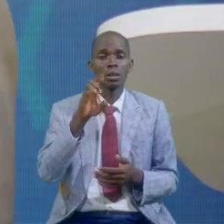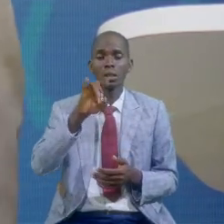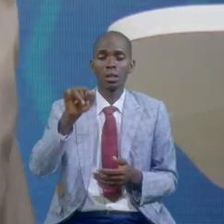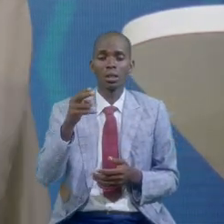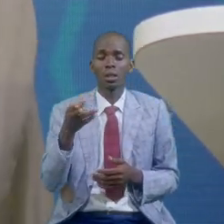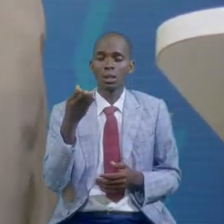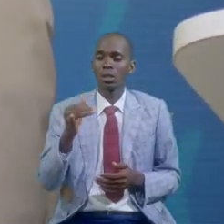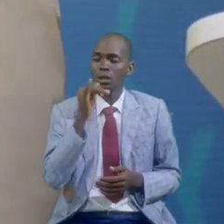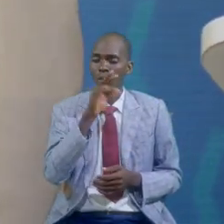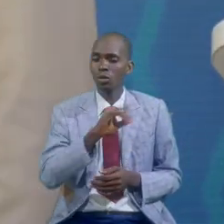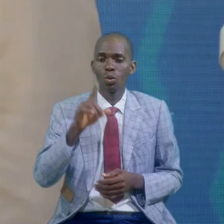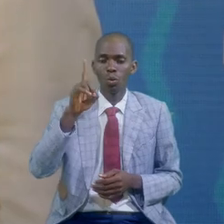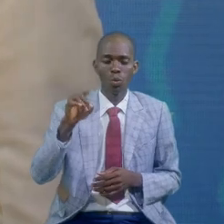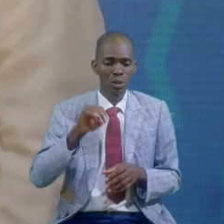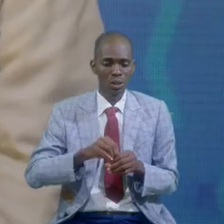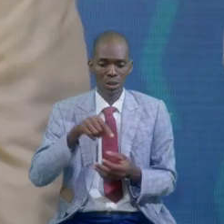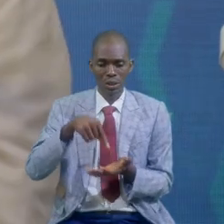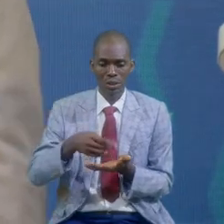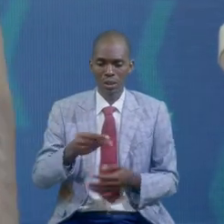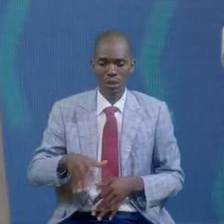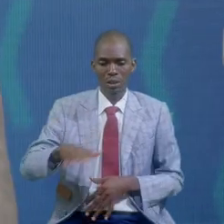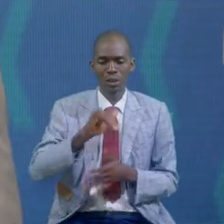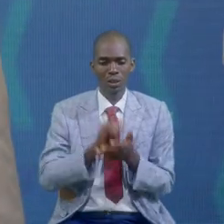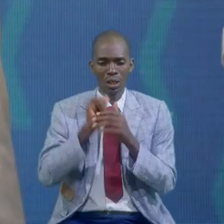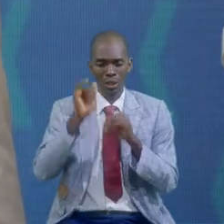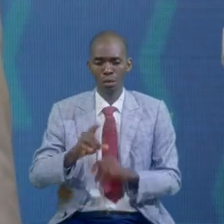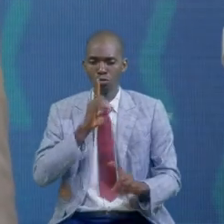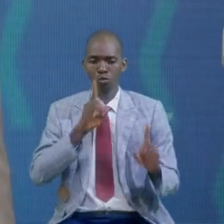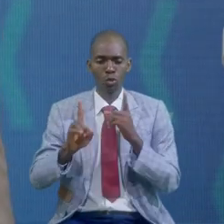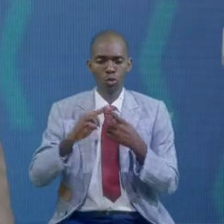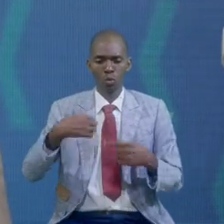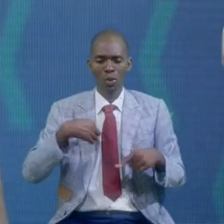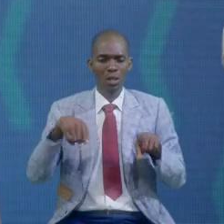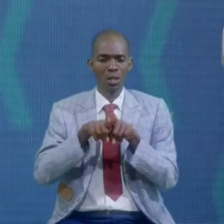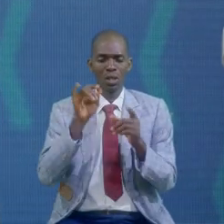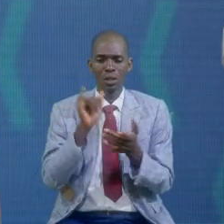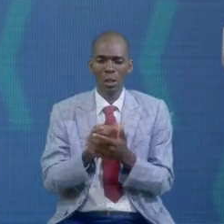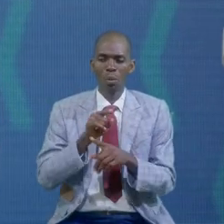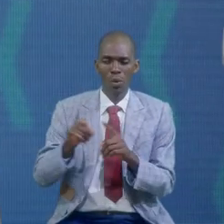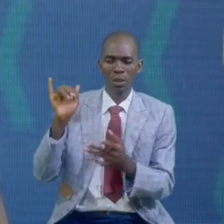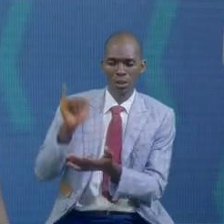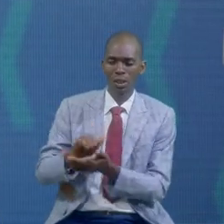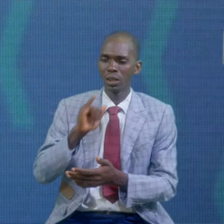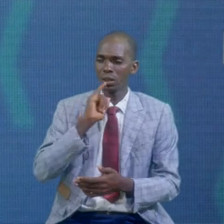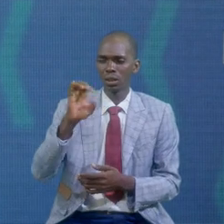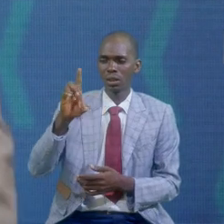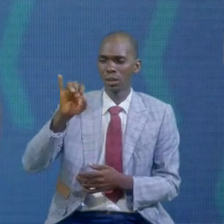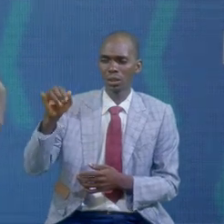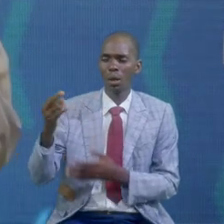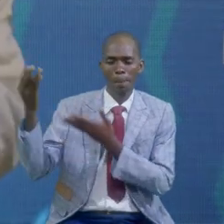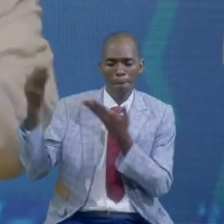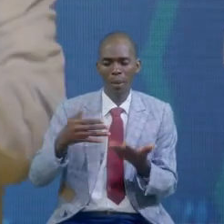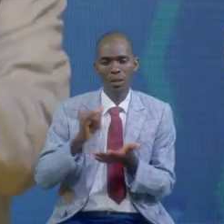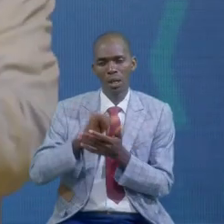land that can open his mouth and tell me that it's Elijah. Go and get him. Bring him here.